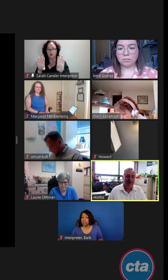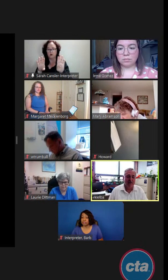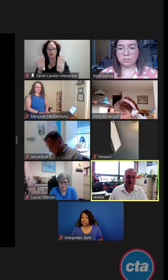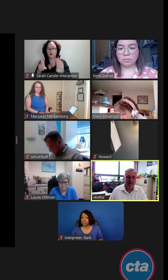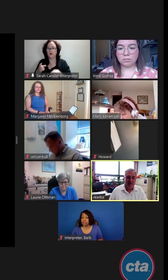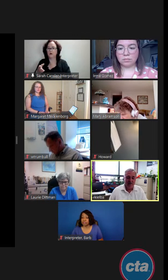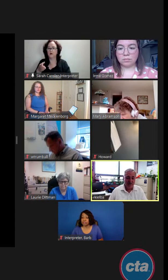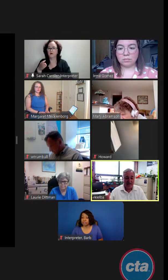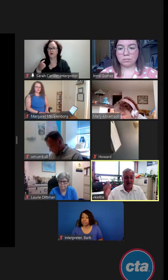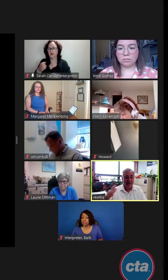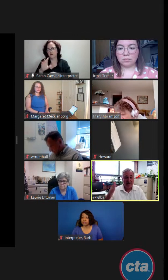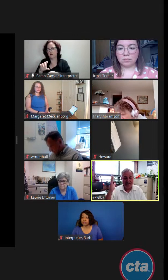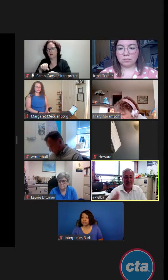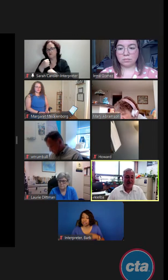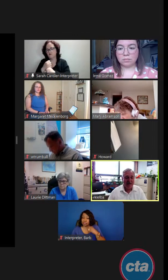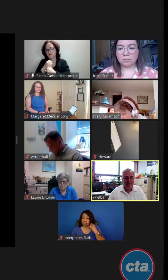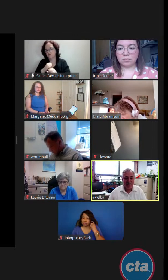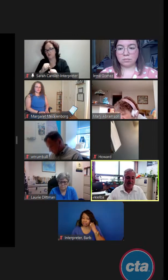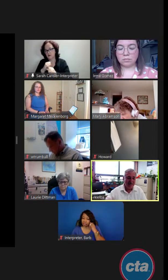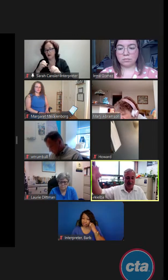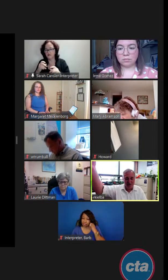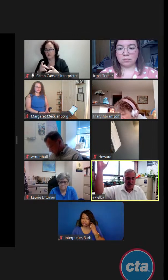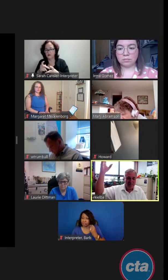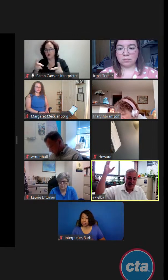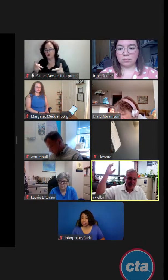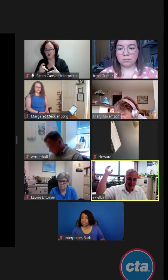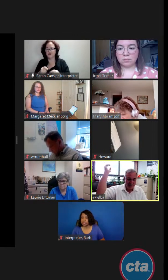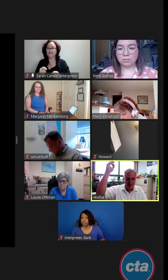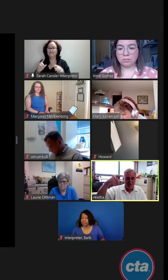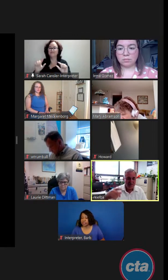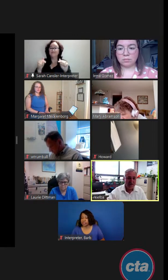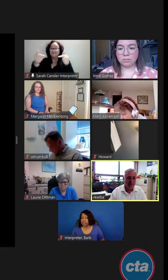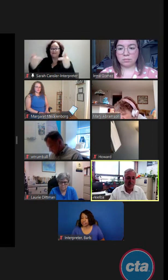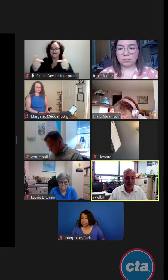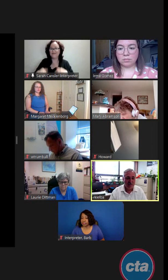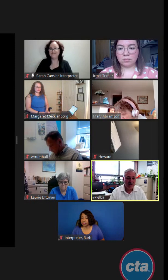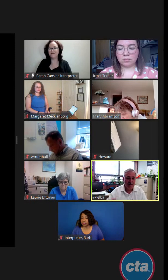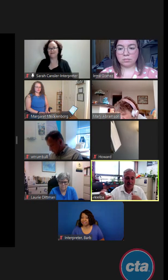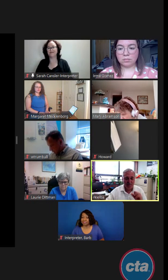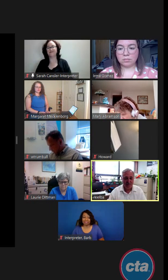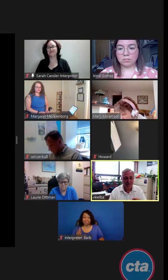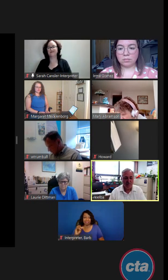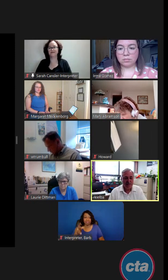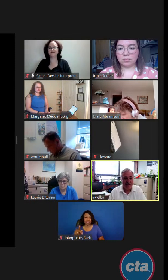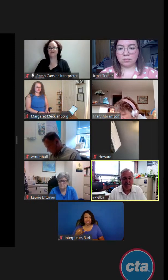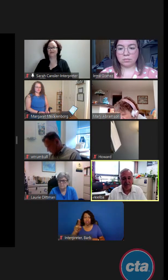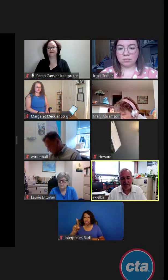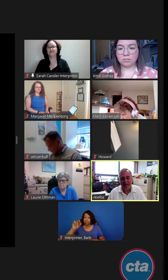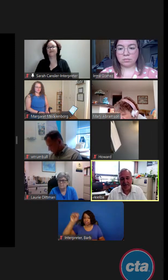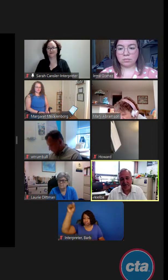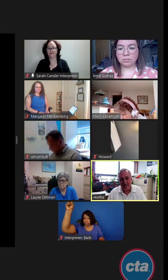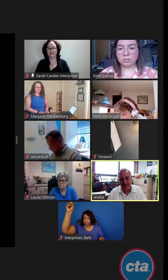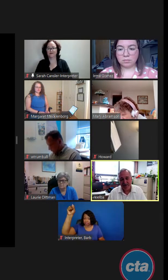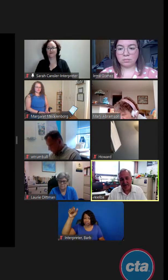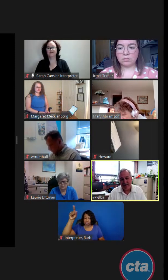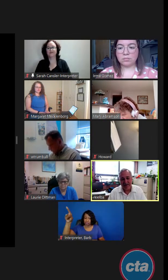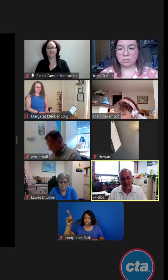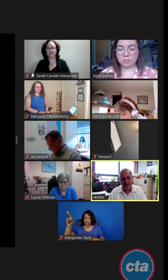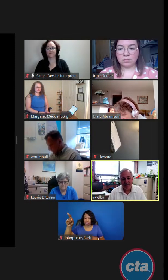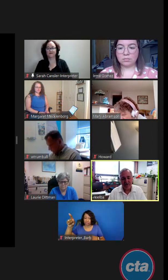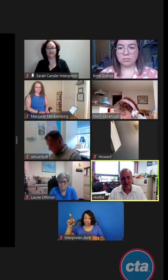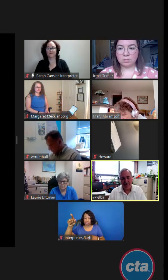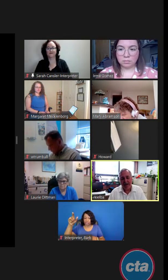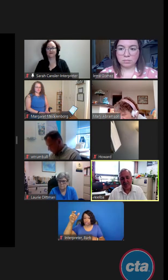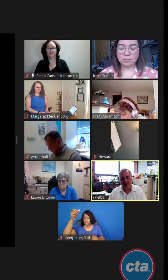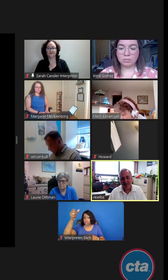securement locations. So it's actually in the center of the aisle. If you reach up, there's a horizontal pole with some swing down metal handles. Kind of